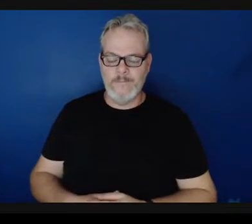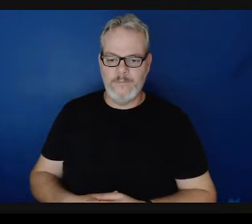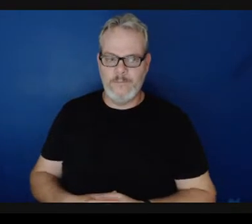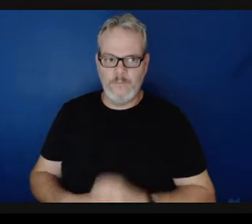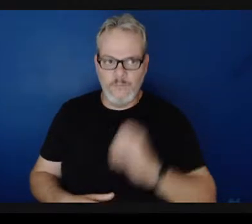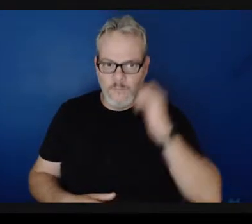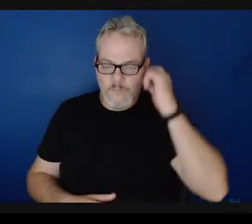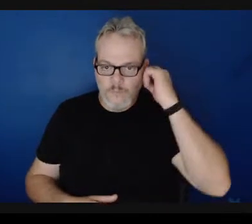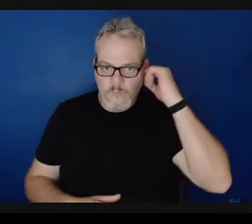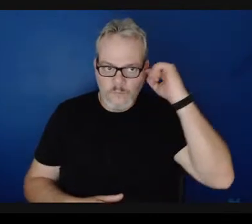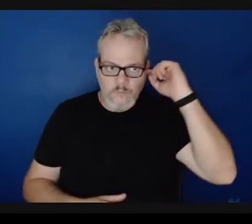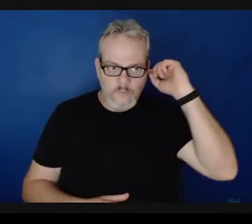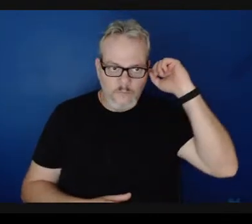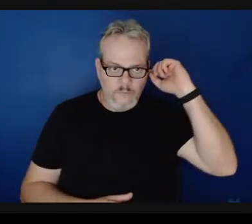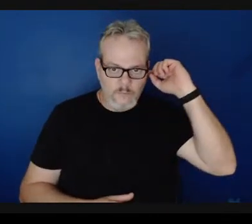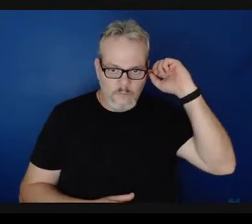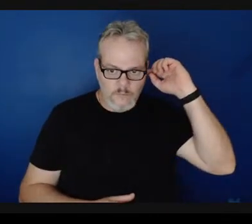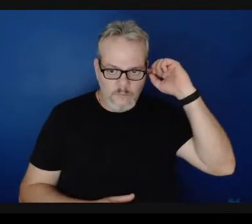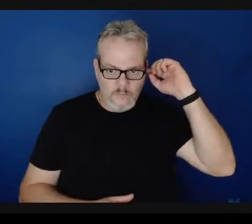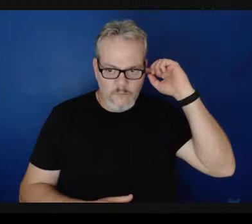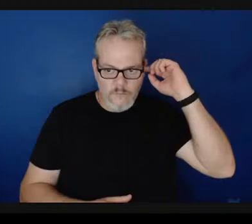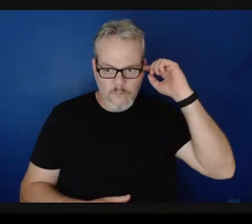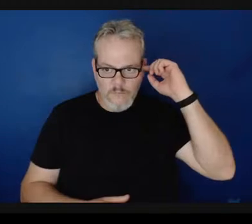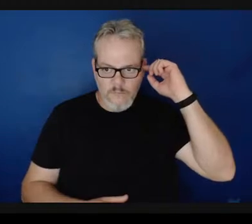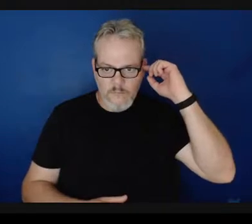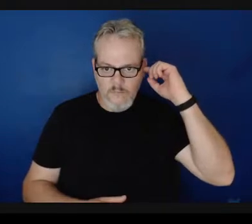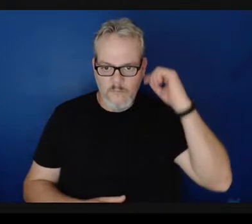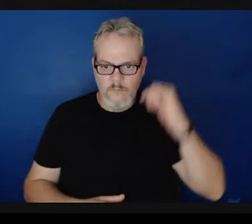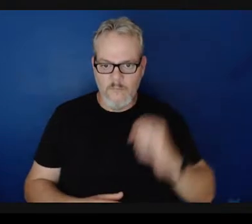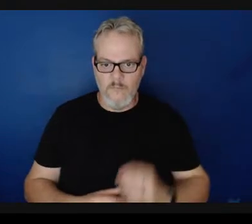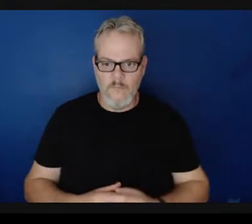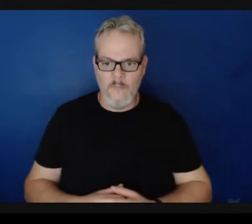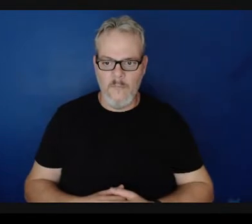So that's really it. In those previous